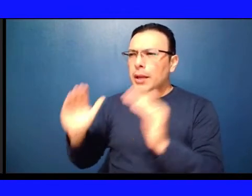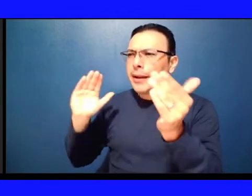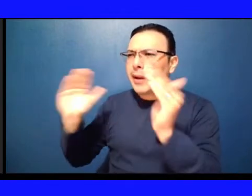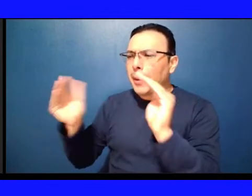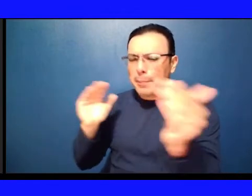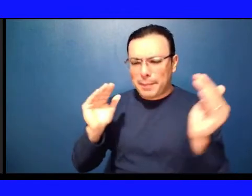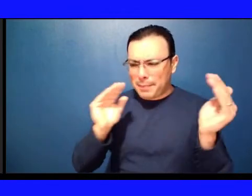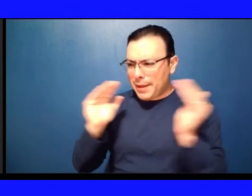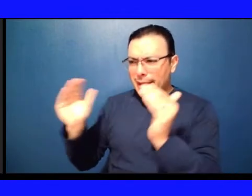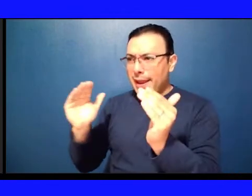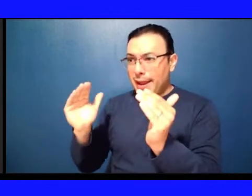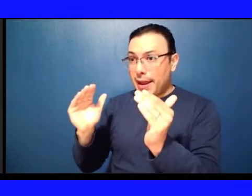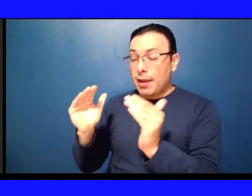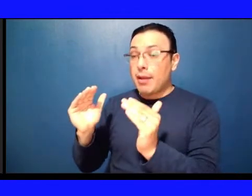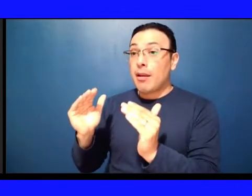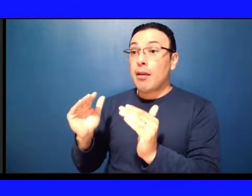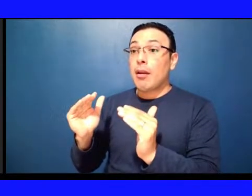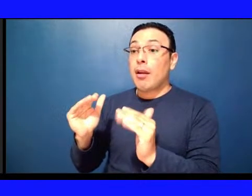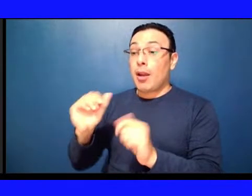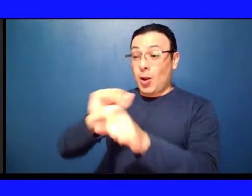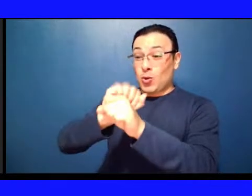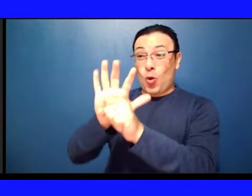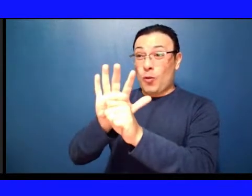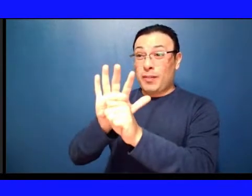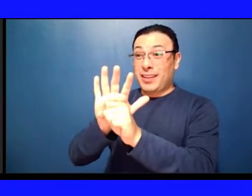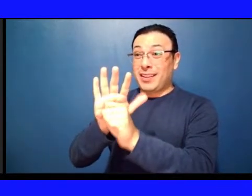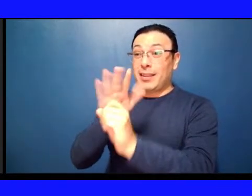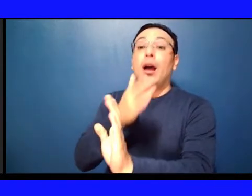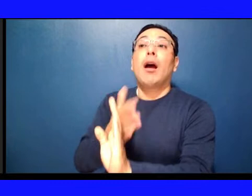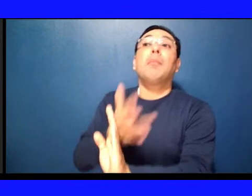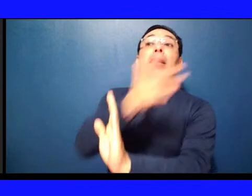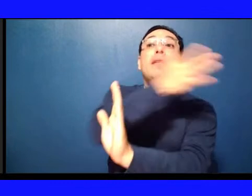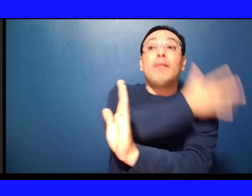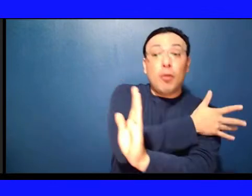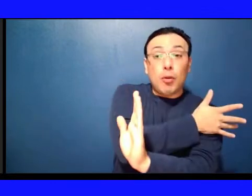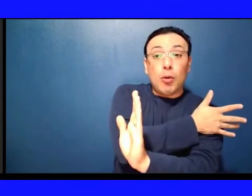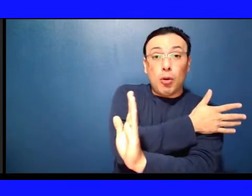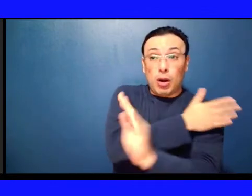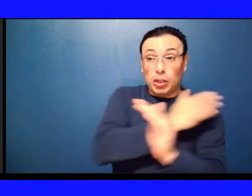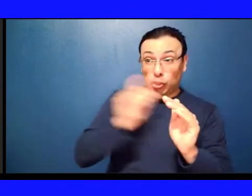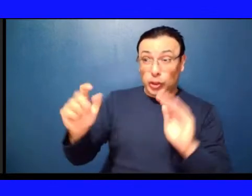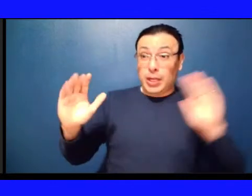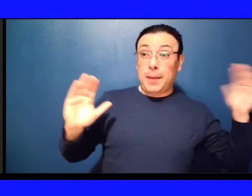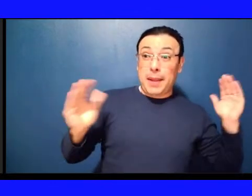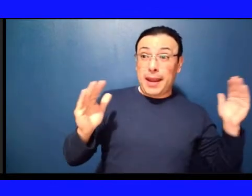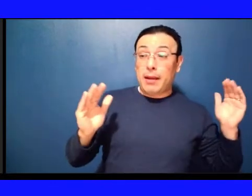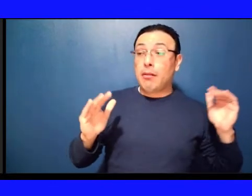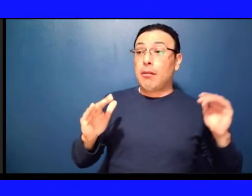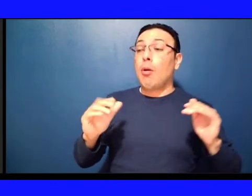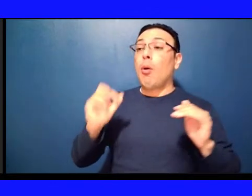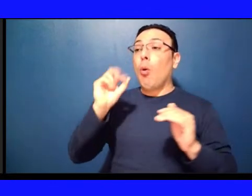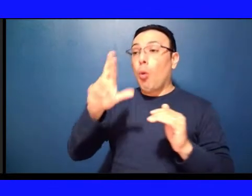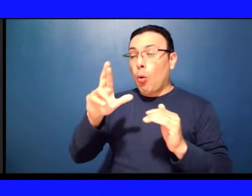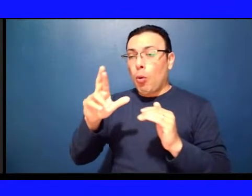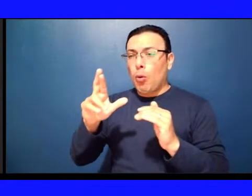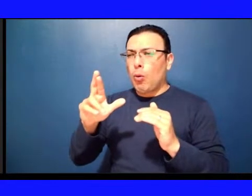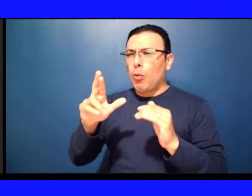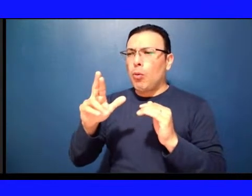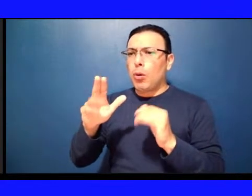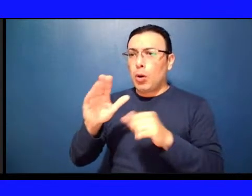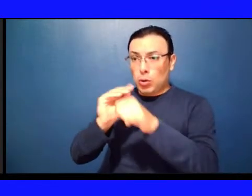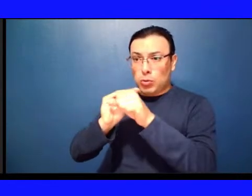is, a significant portion. So a meaningful jump to be above 60s. Of course,